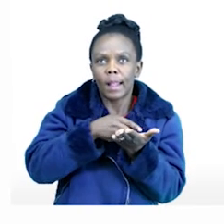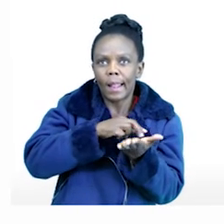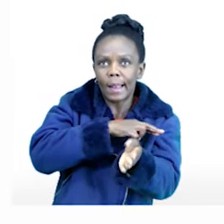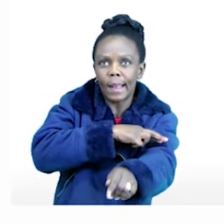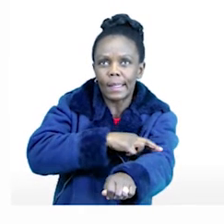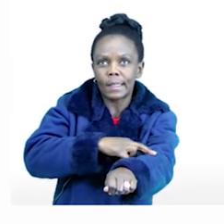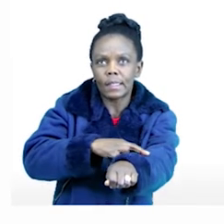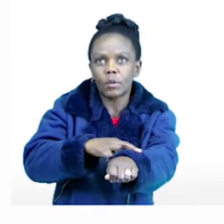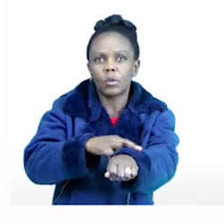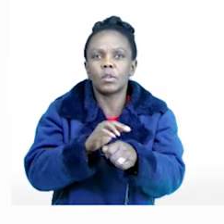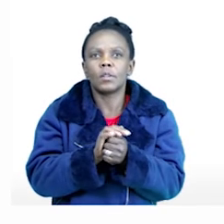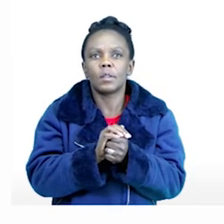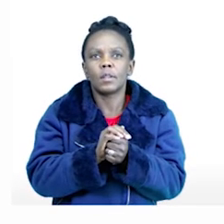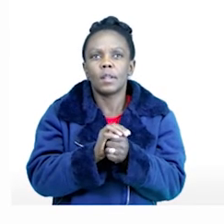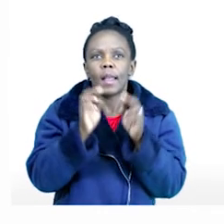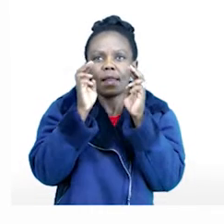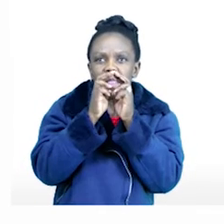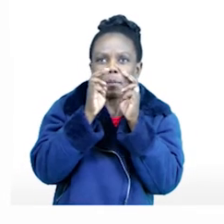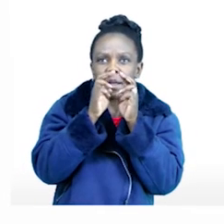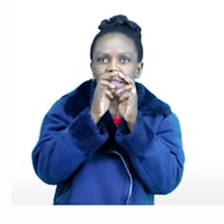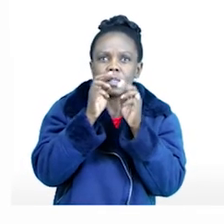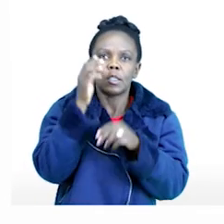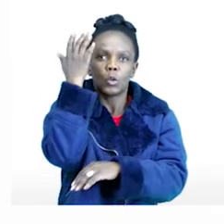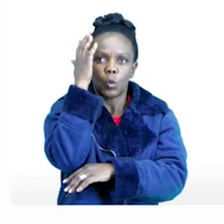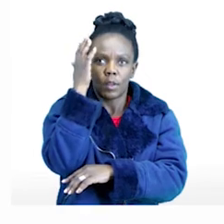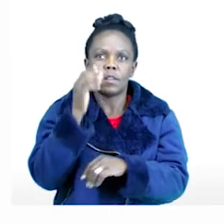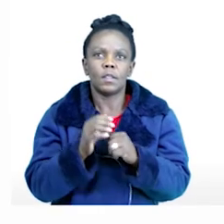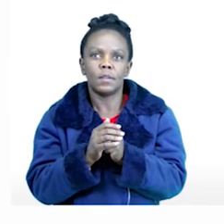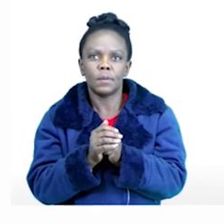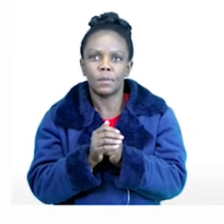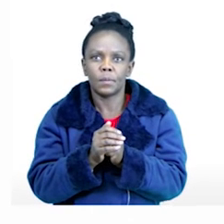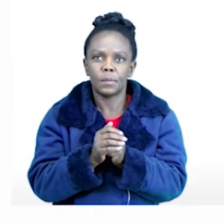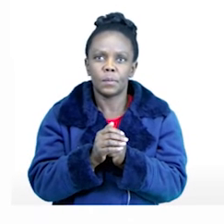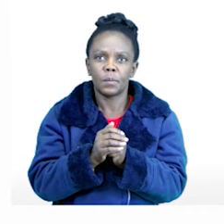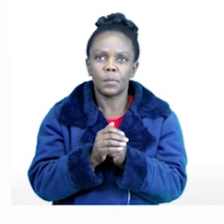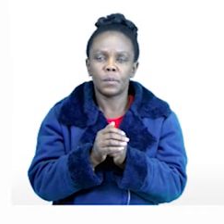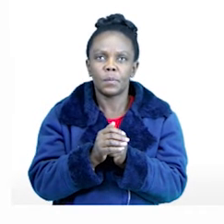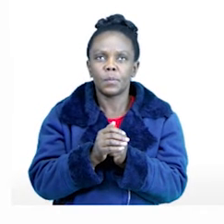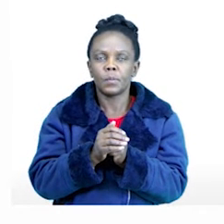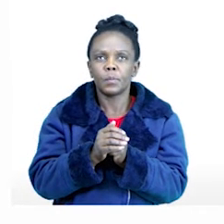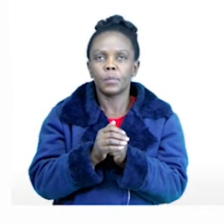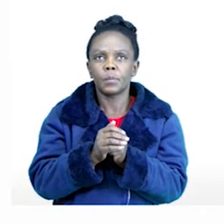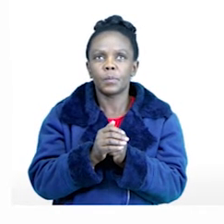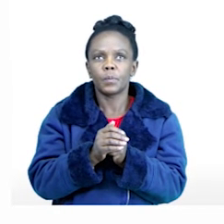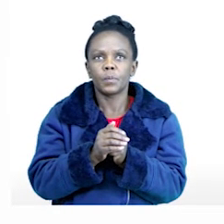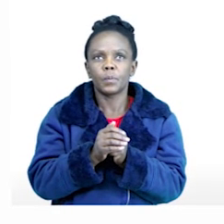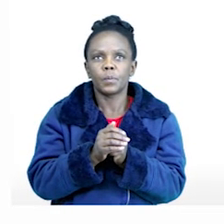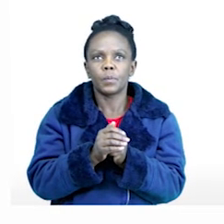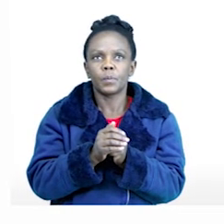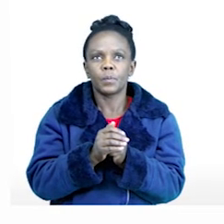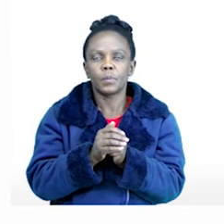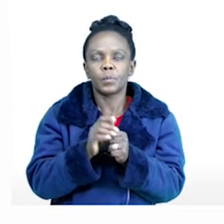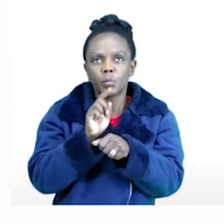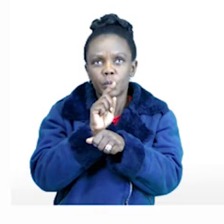trick is not to lift your hand. So I want you to first try it with your